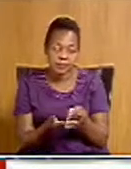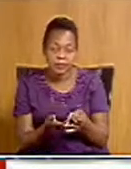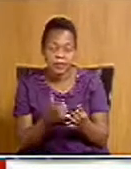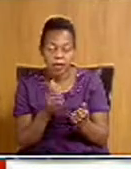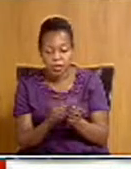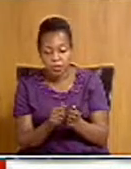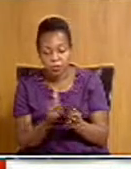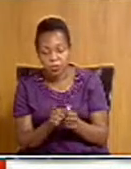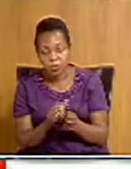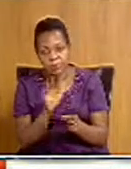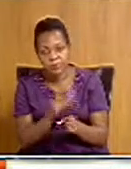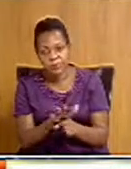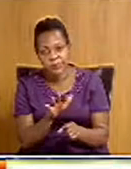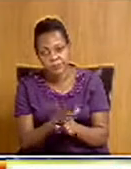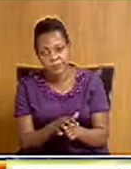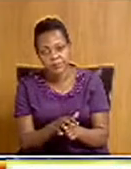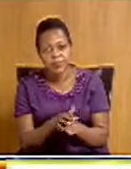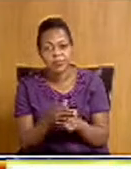Duma,